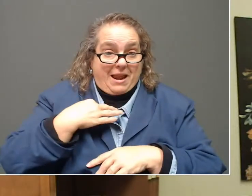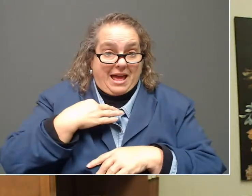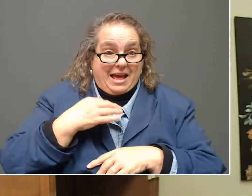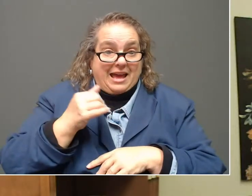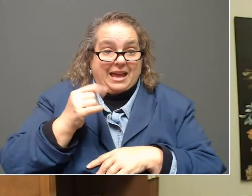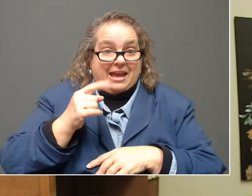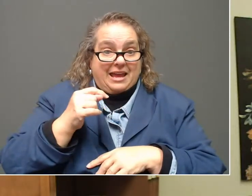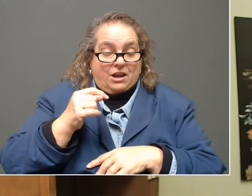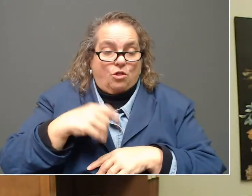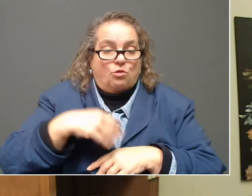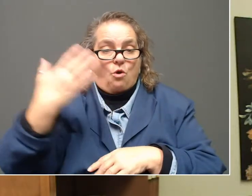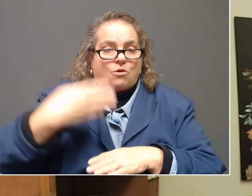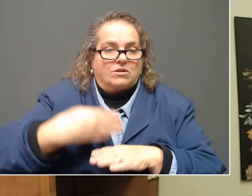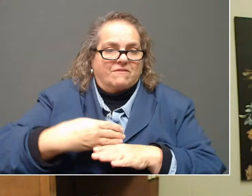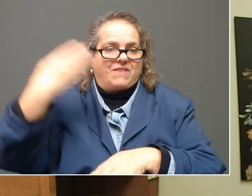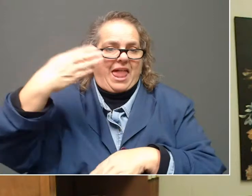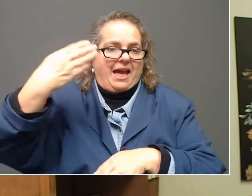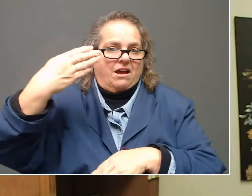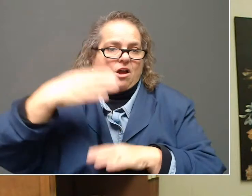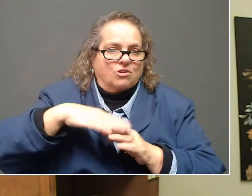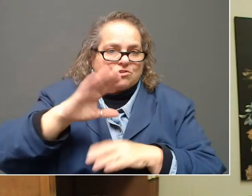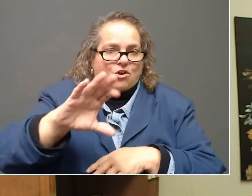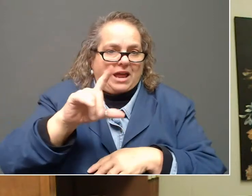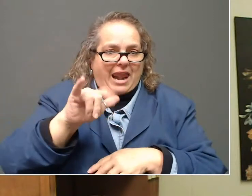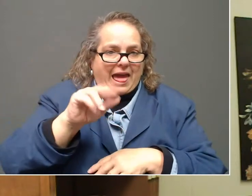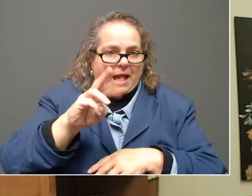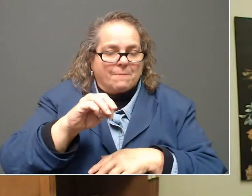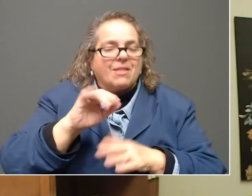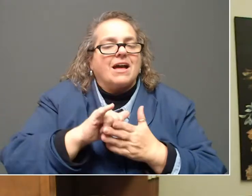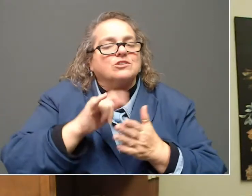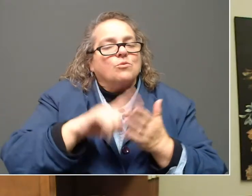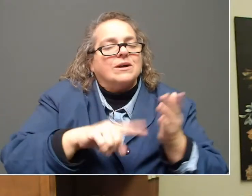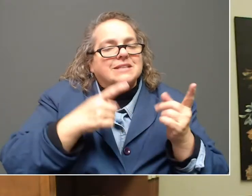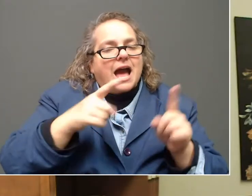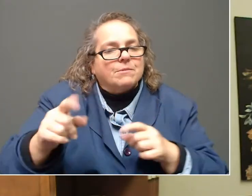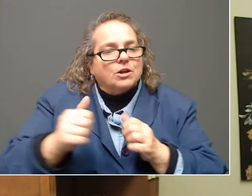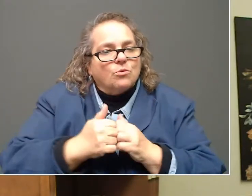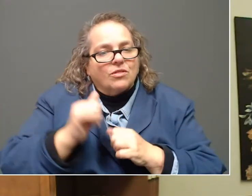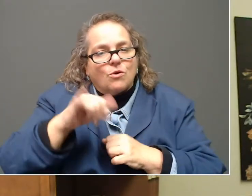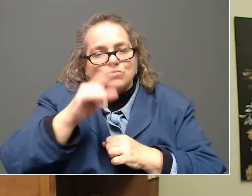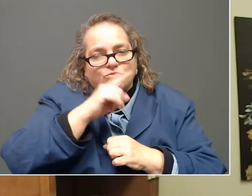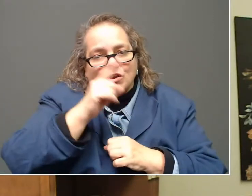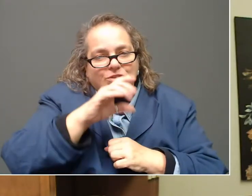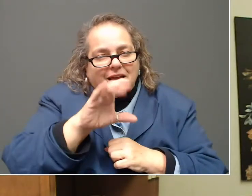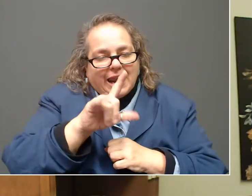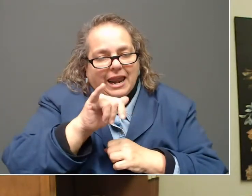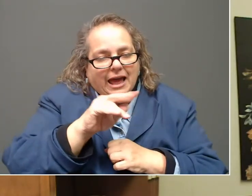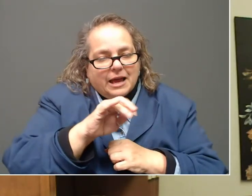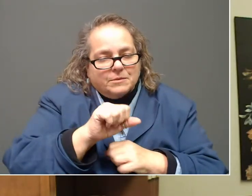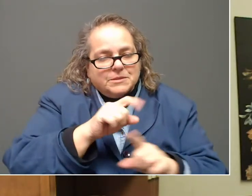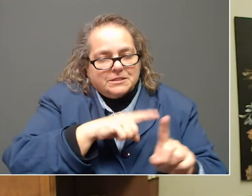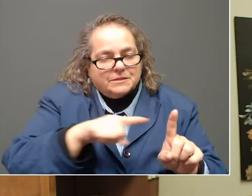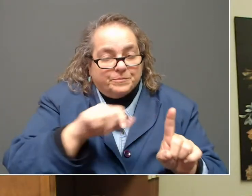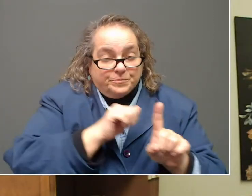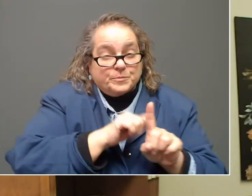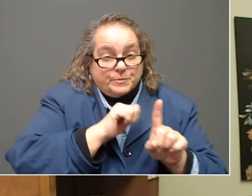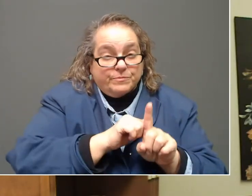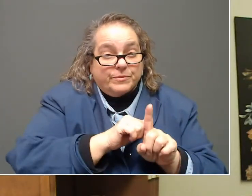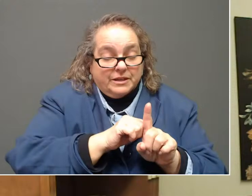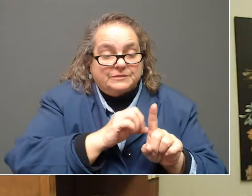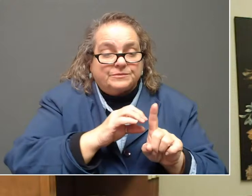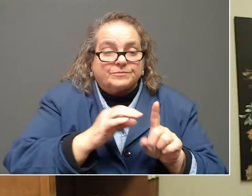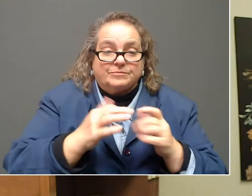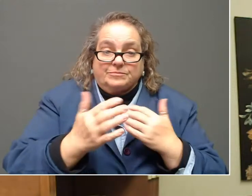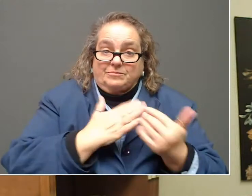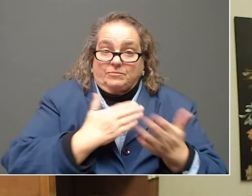product that we've talked about a lot, that ID verification, that is really pretty difficult. It goes back through